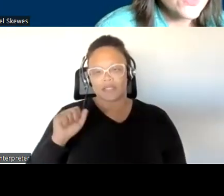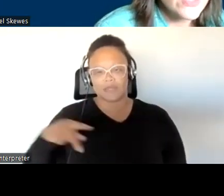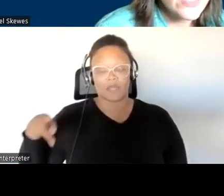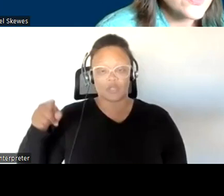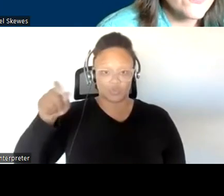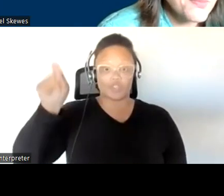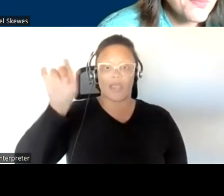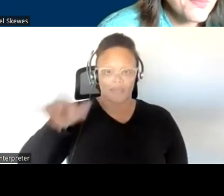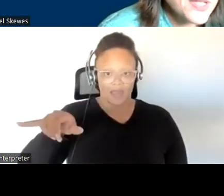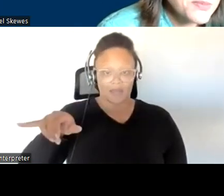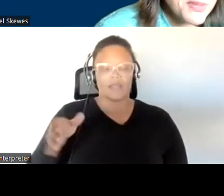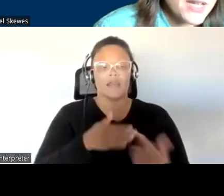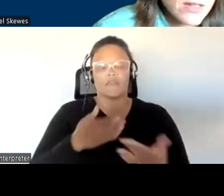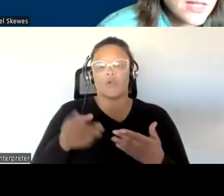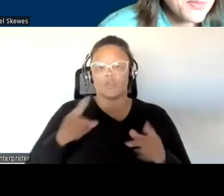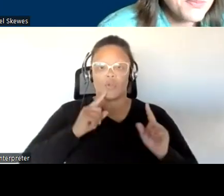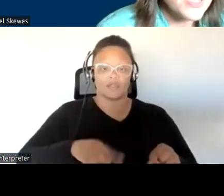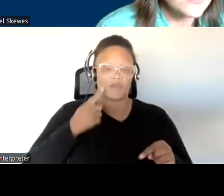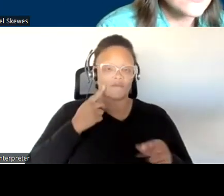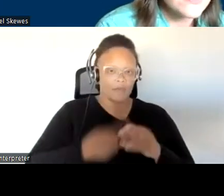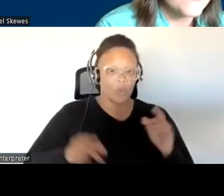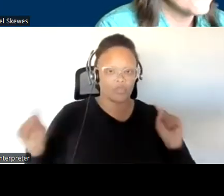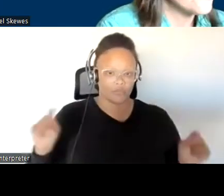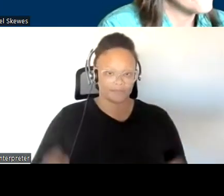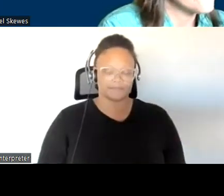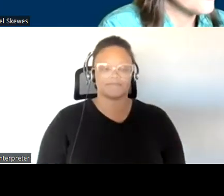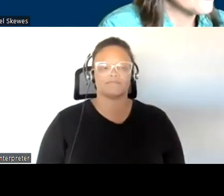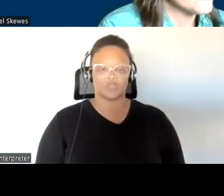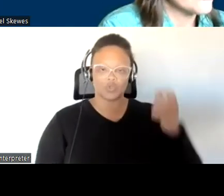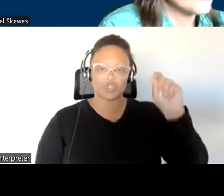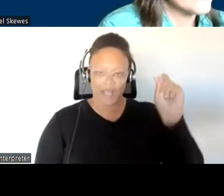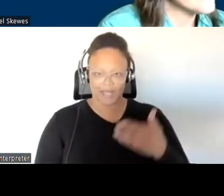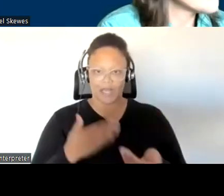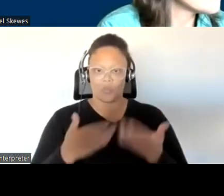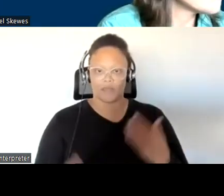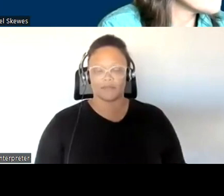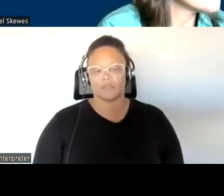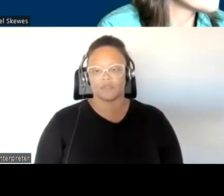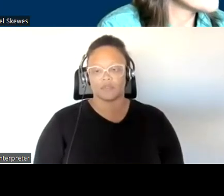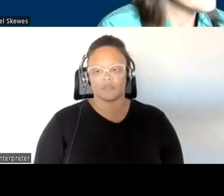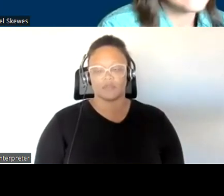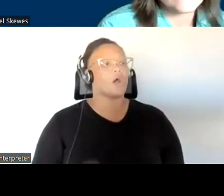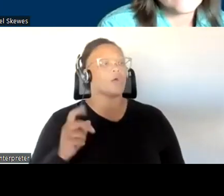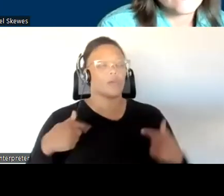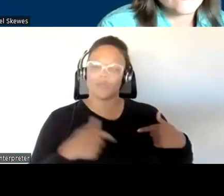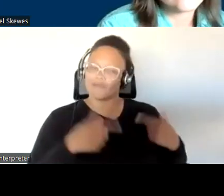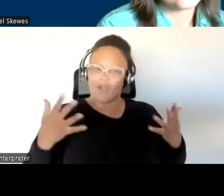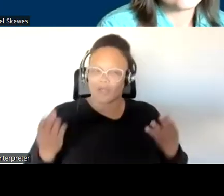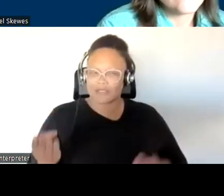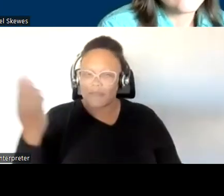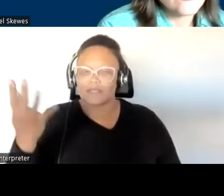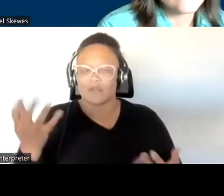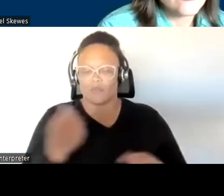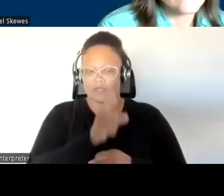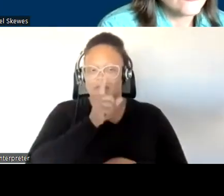even though you're answering for both CSPP and non-CSPP kids. Yes, okay, that, we've already submitted it, so I just wanted to make